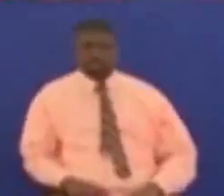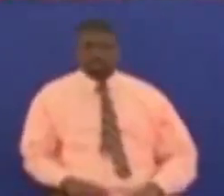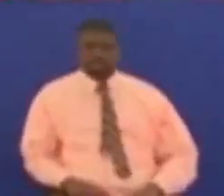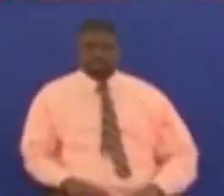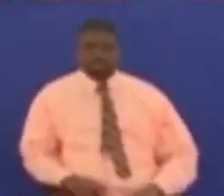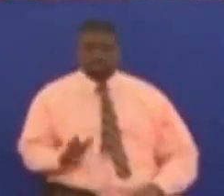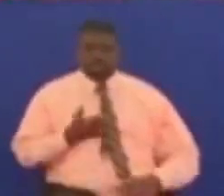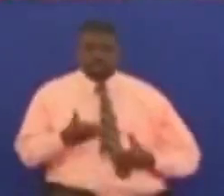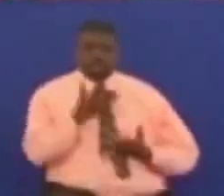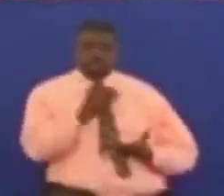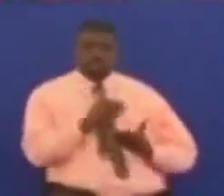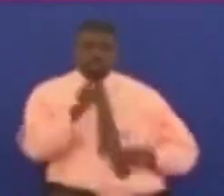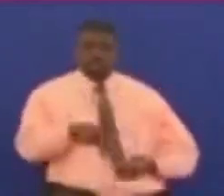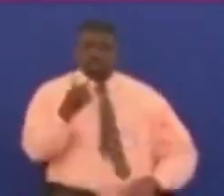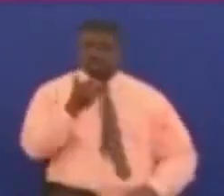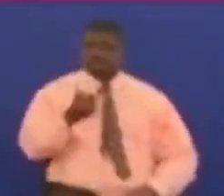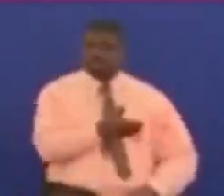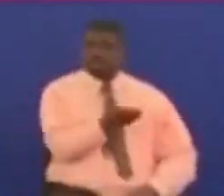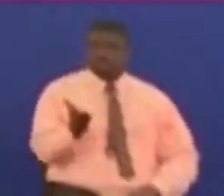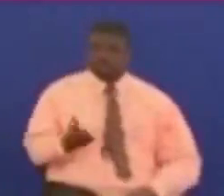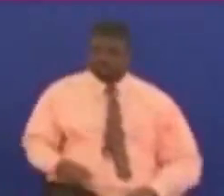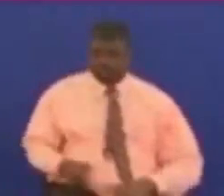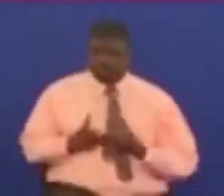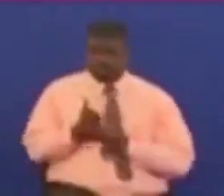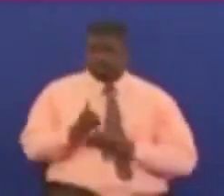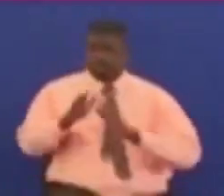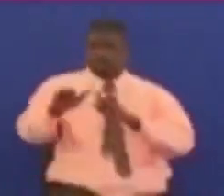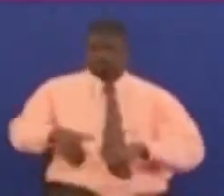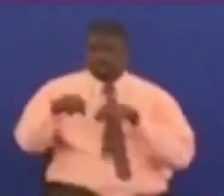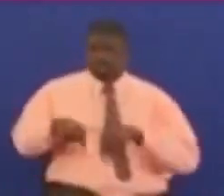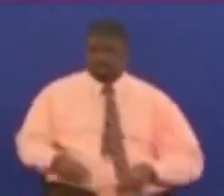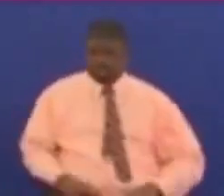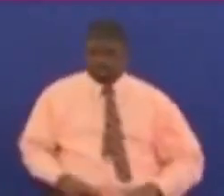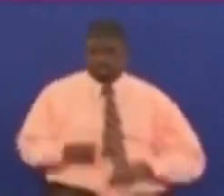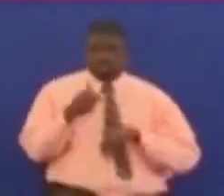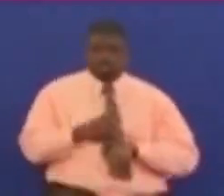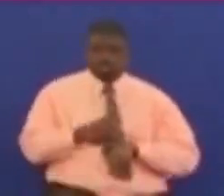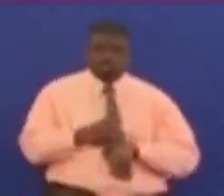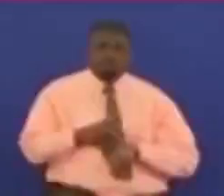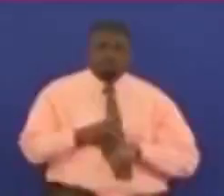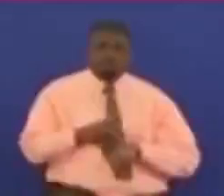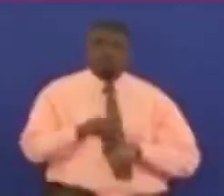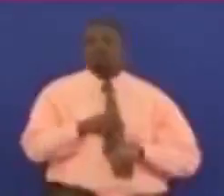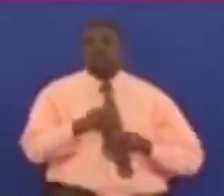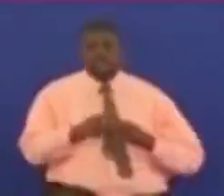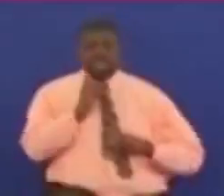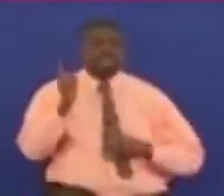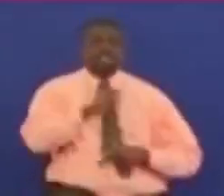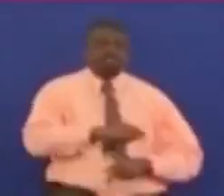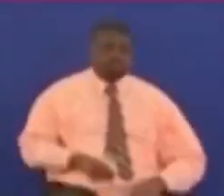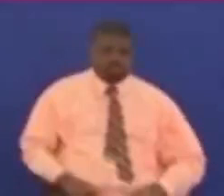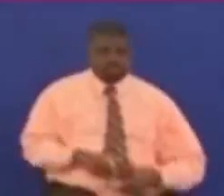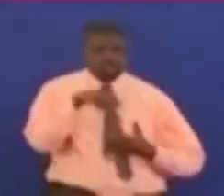I want to assure Tanzanians through your parliament that all times and always I